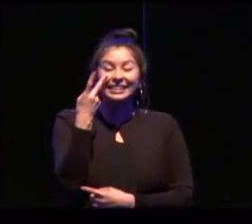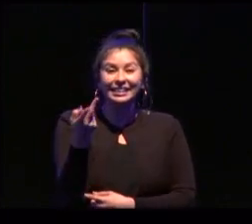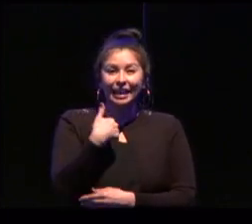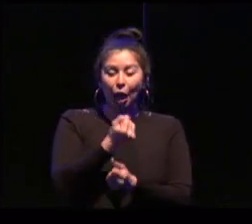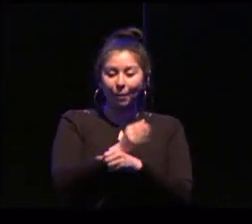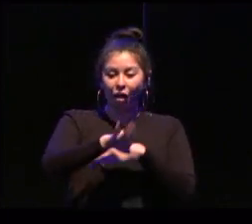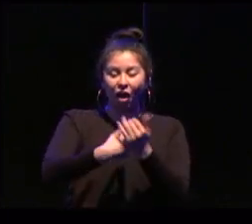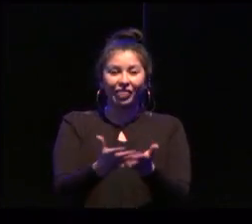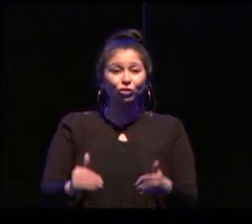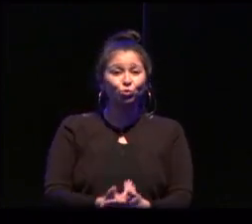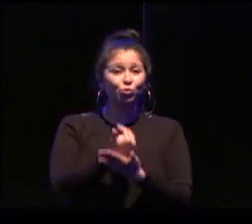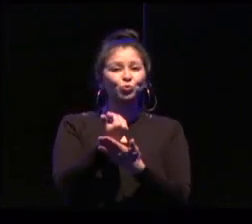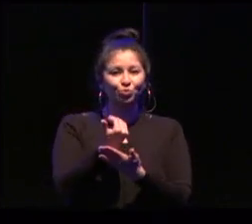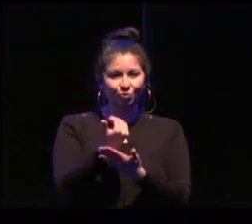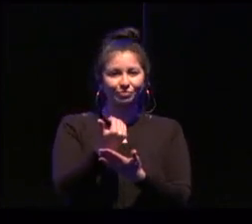all things new.